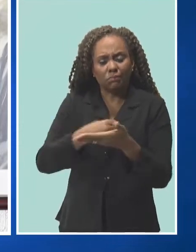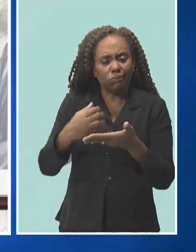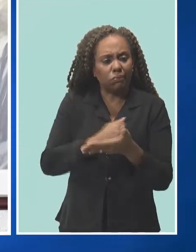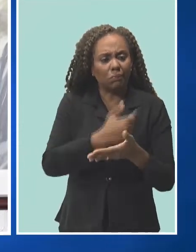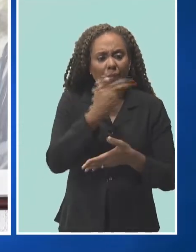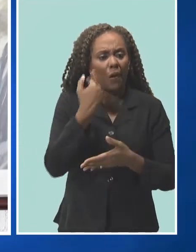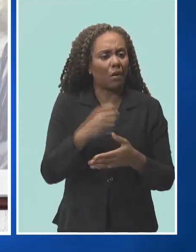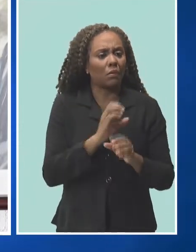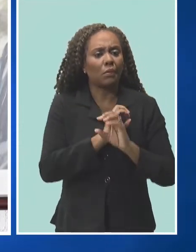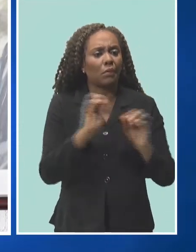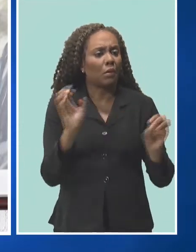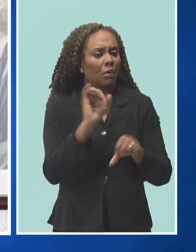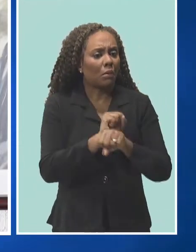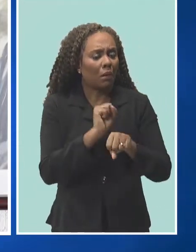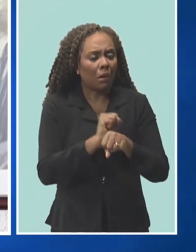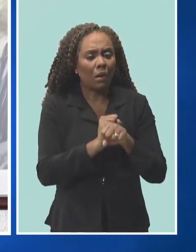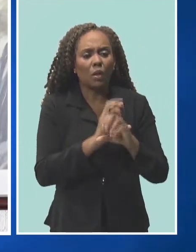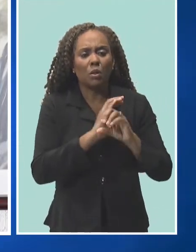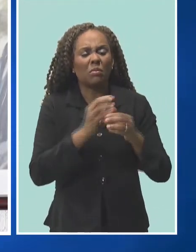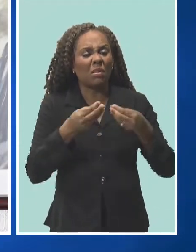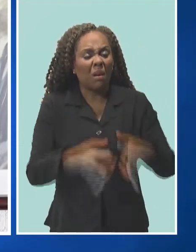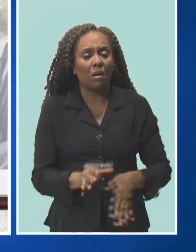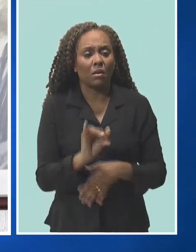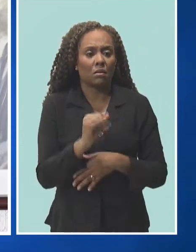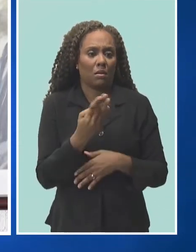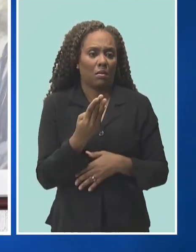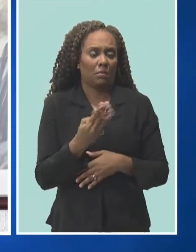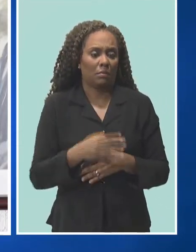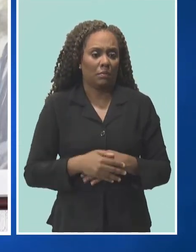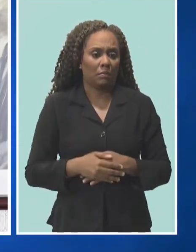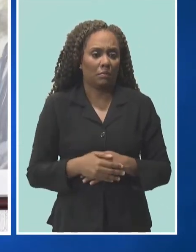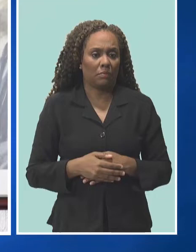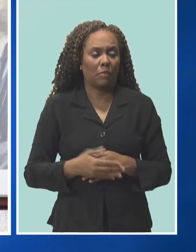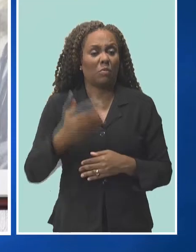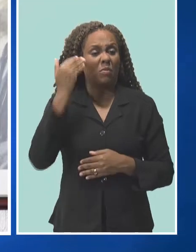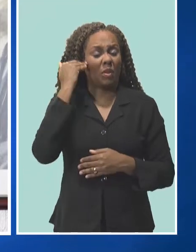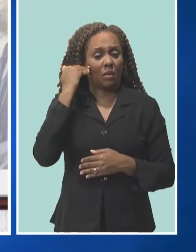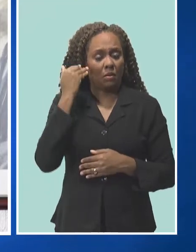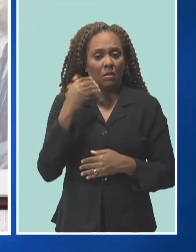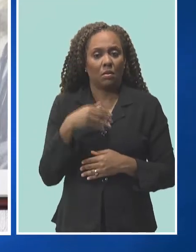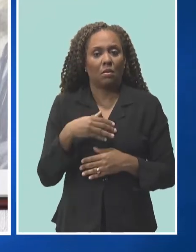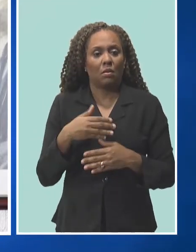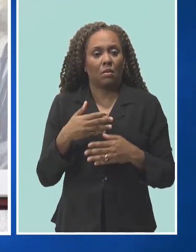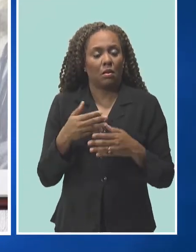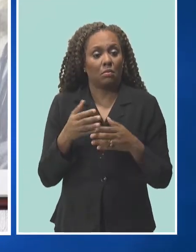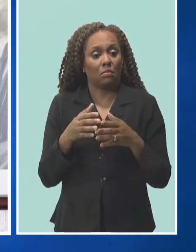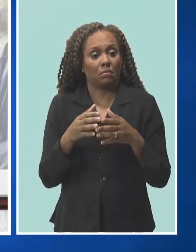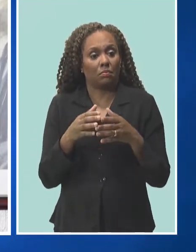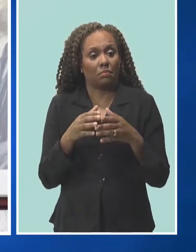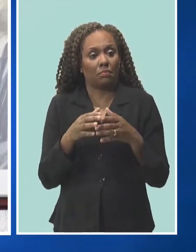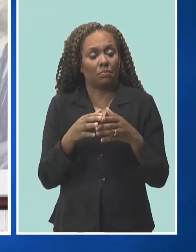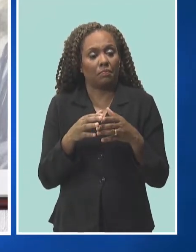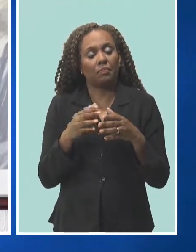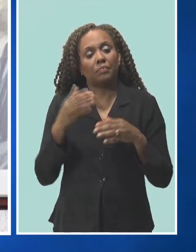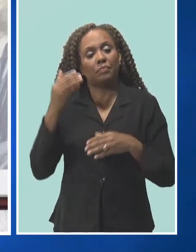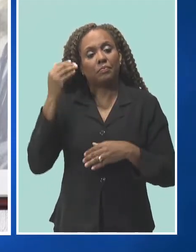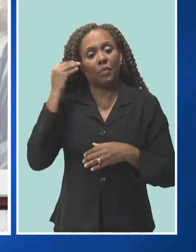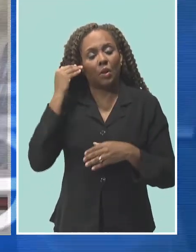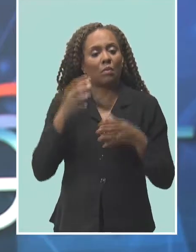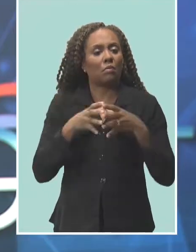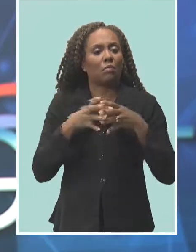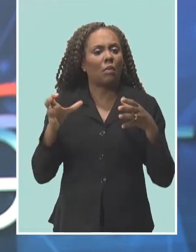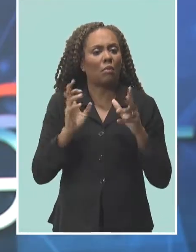replacement. We all know how many funds this department runs, and quite a few of them are currently under